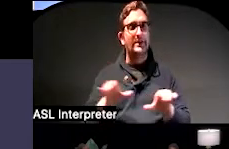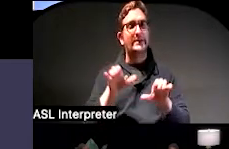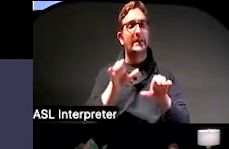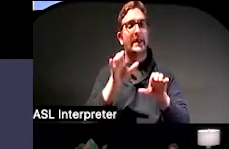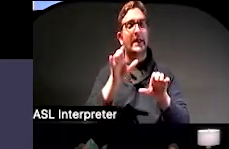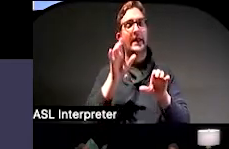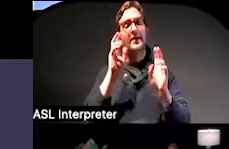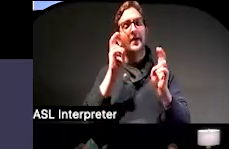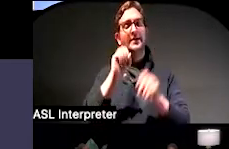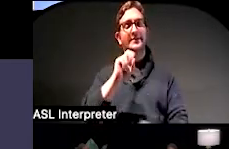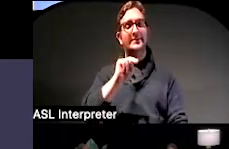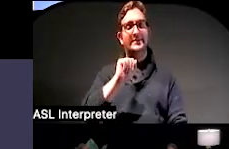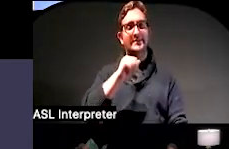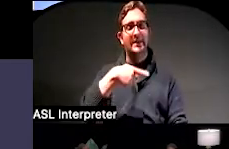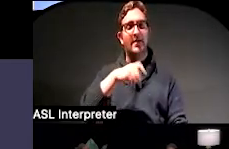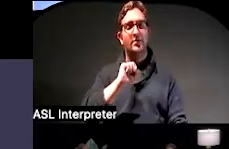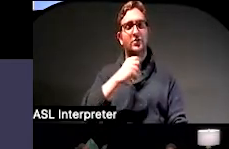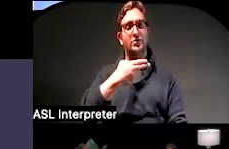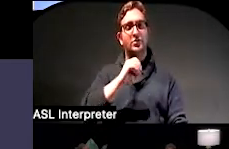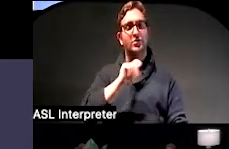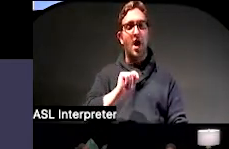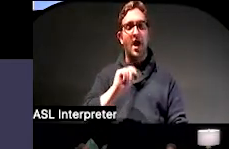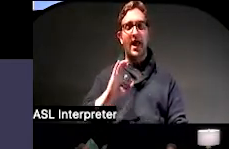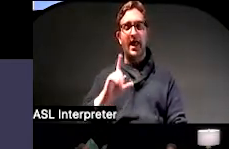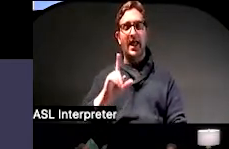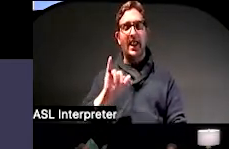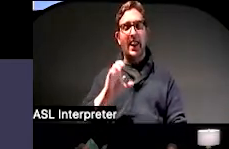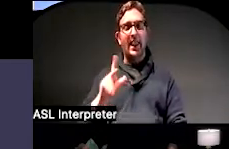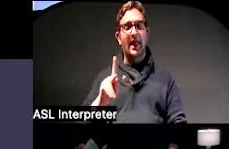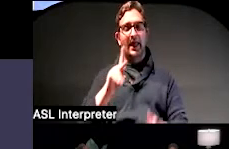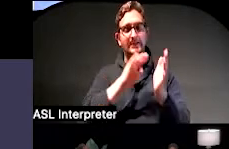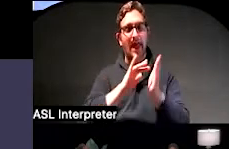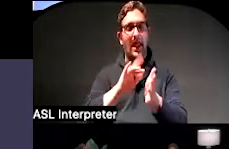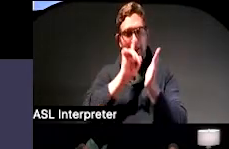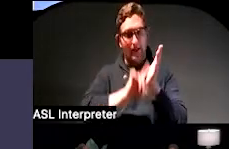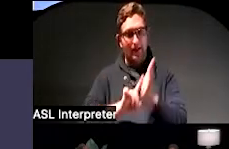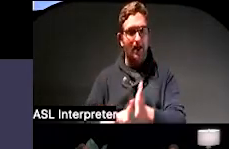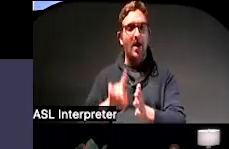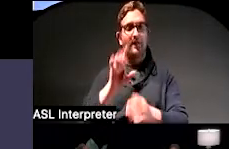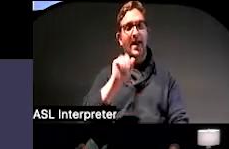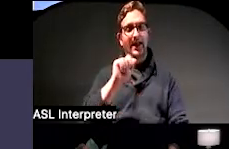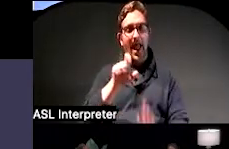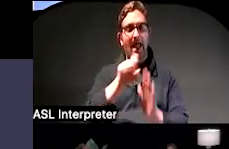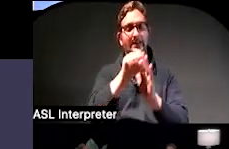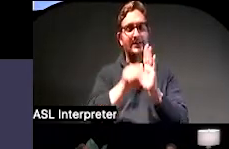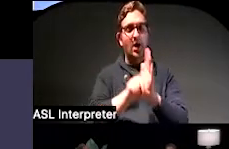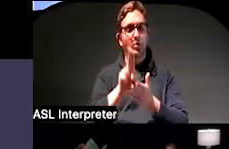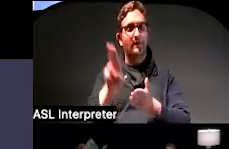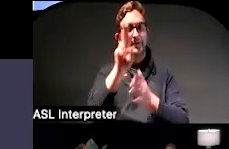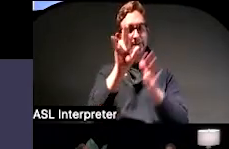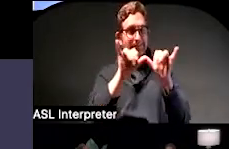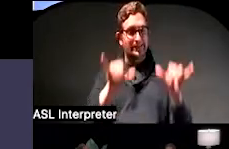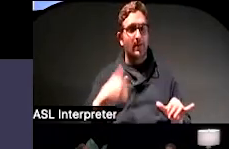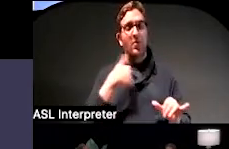a snapshot click study of the California State University systems. And what we did is we